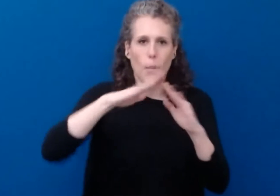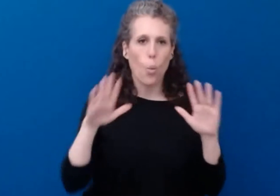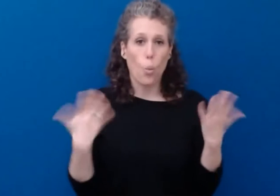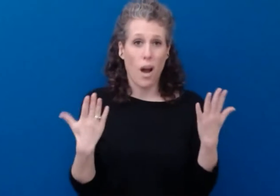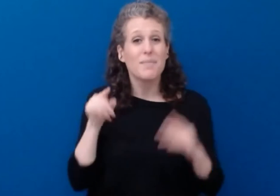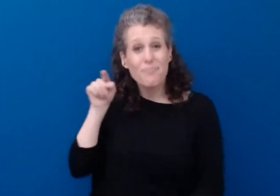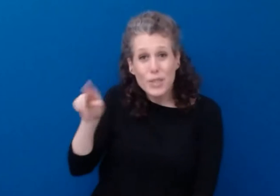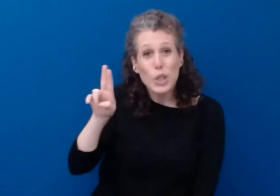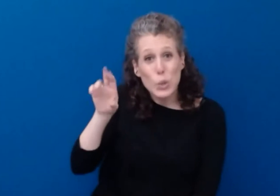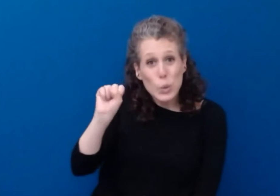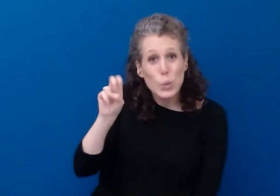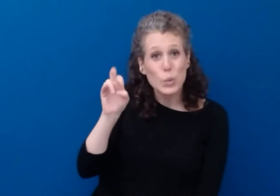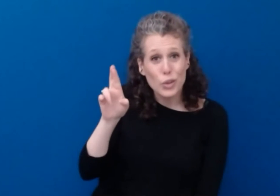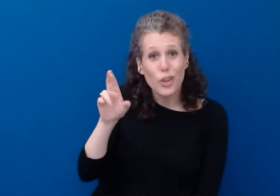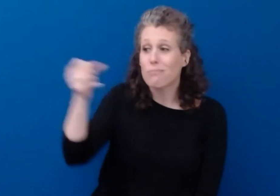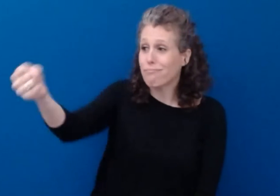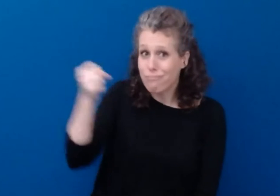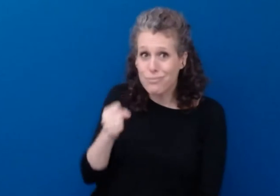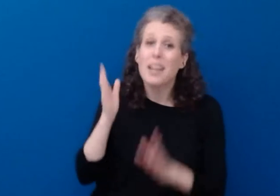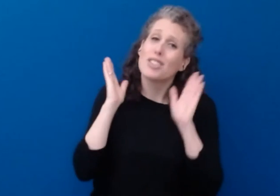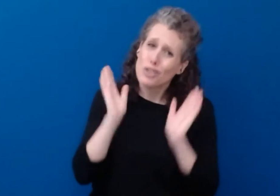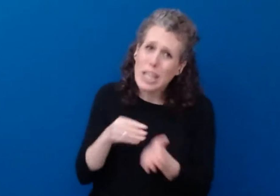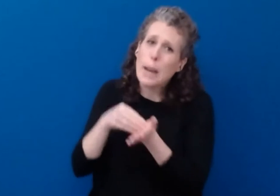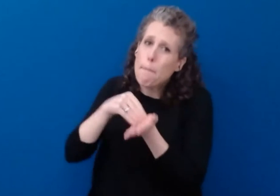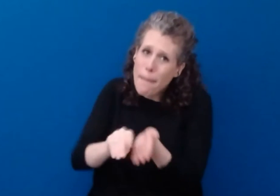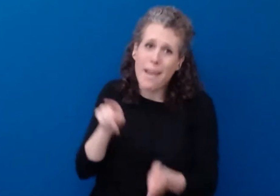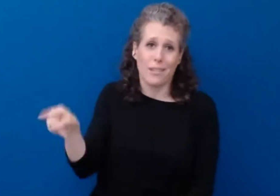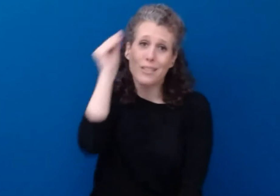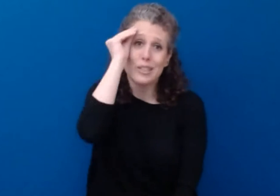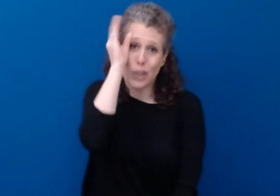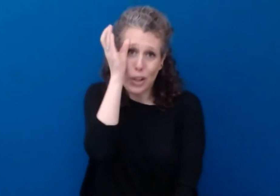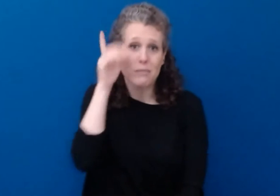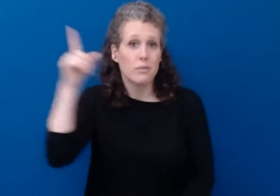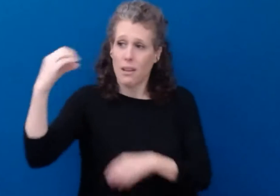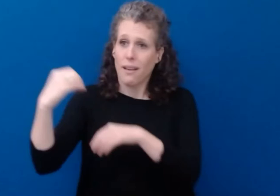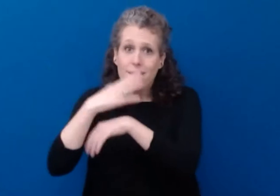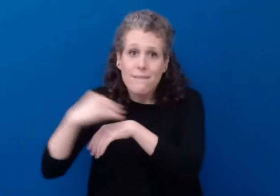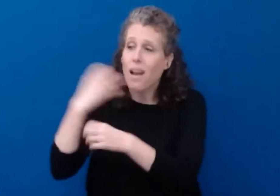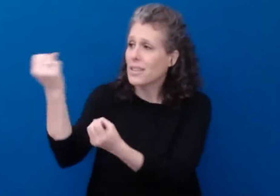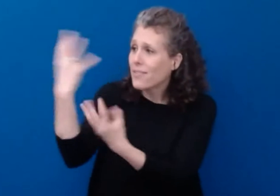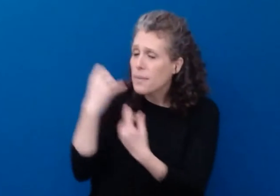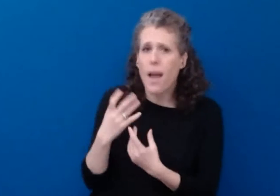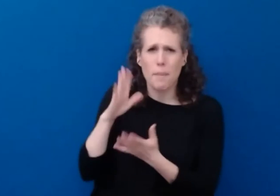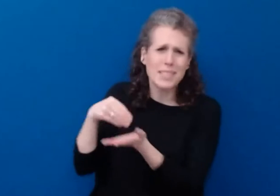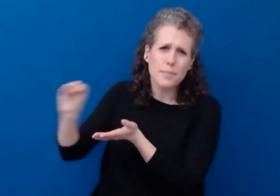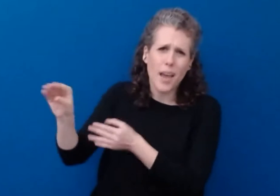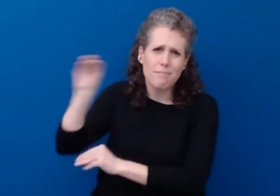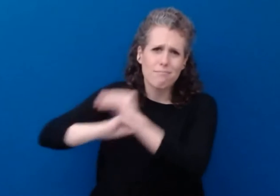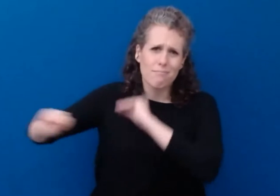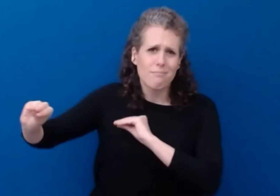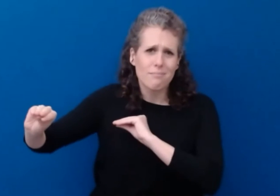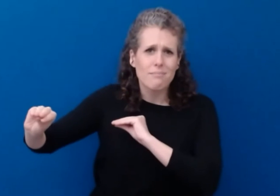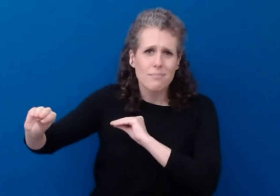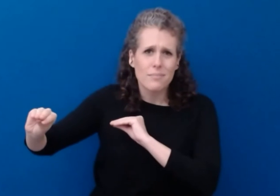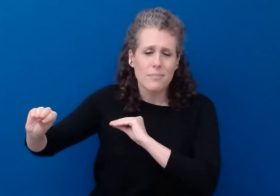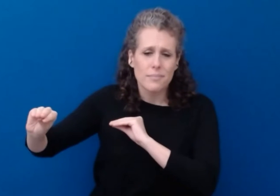should be compensated for bringing in their expertise. That's one of the values. But also another value is really to make sure that the one who is